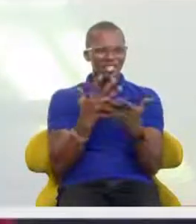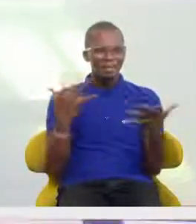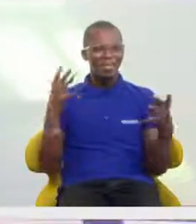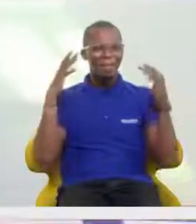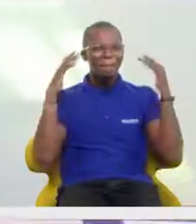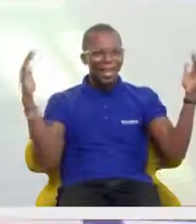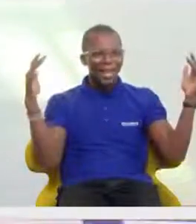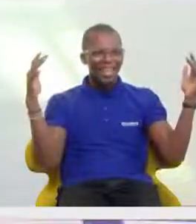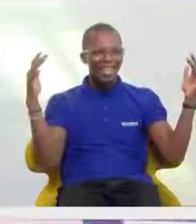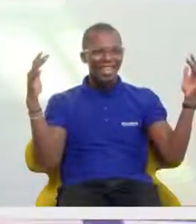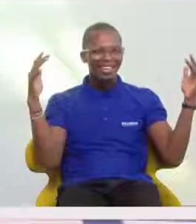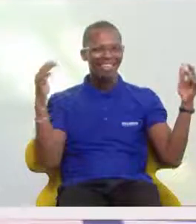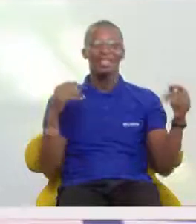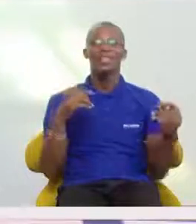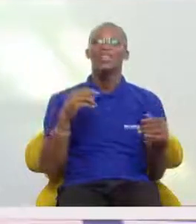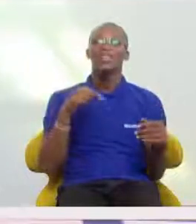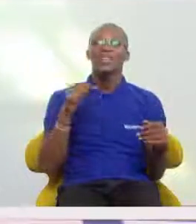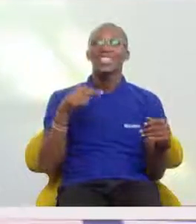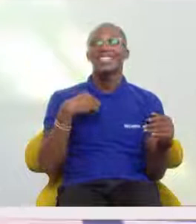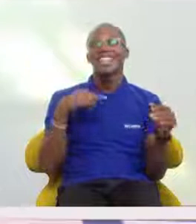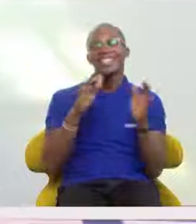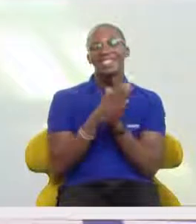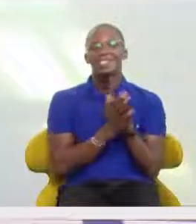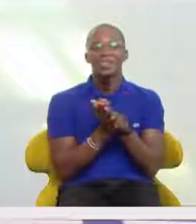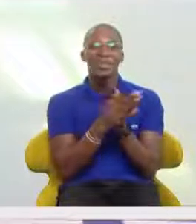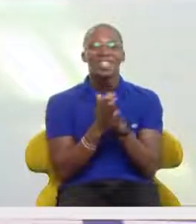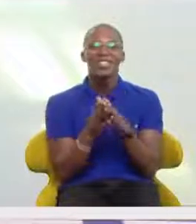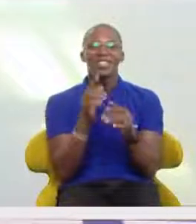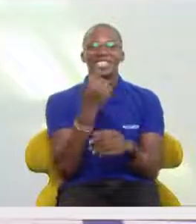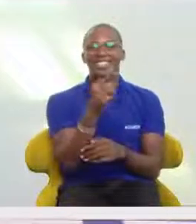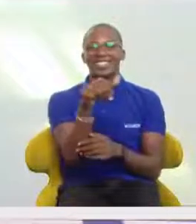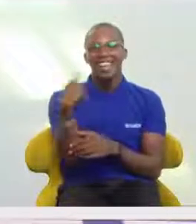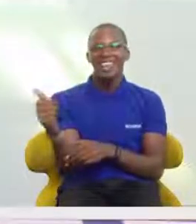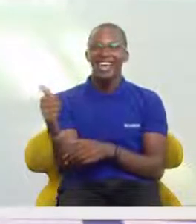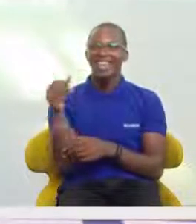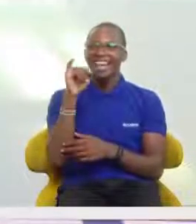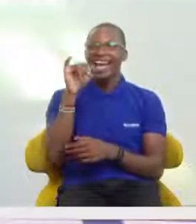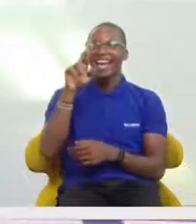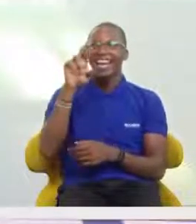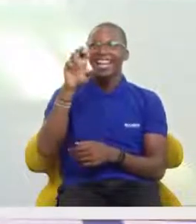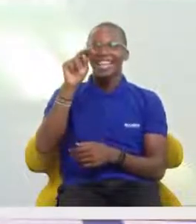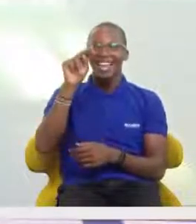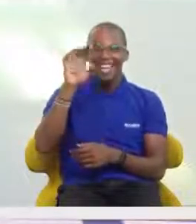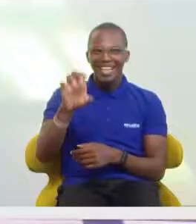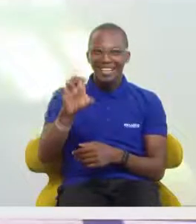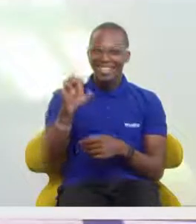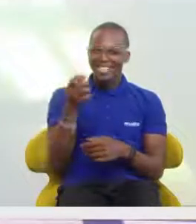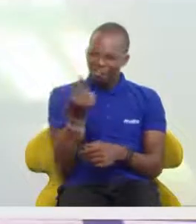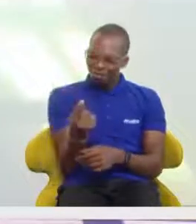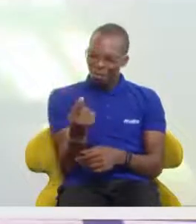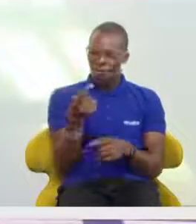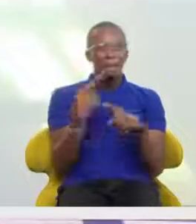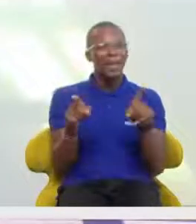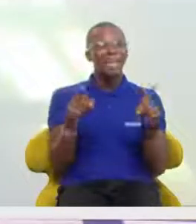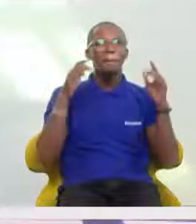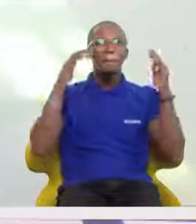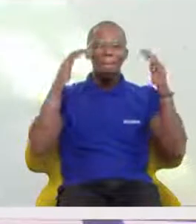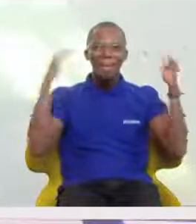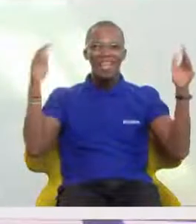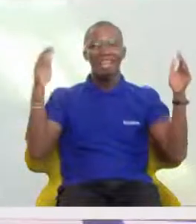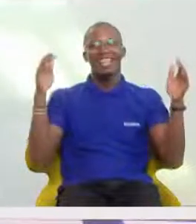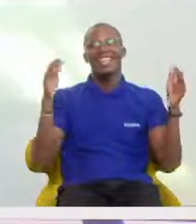I mean to say is they were busy whispering to each other, they were blind, that Irene is so tiny, yet she's doing big things. So I thought it